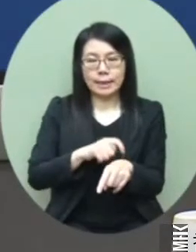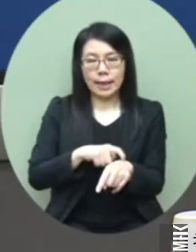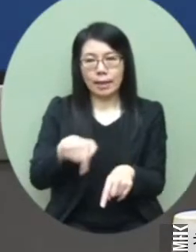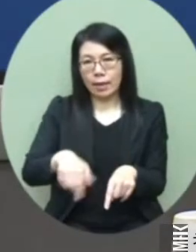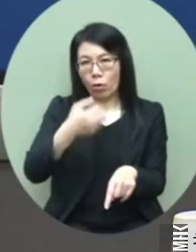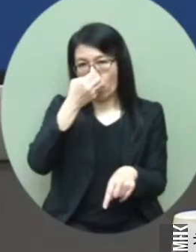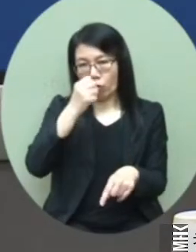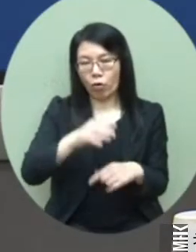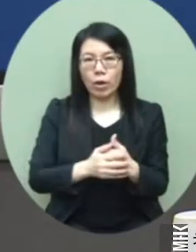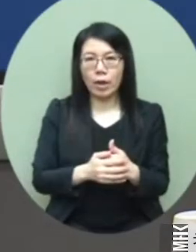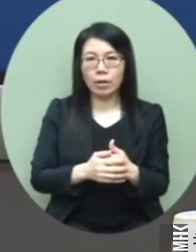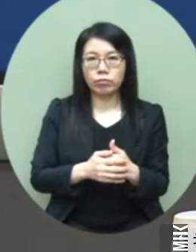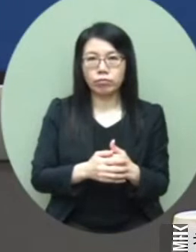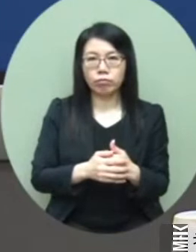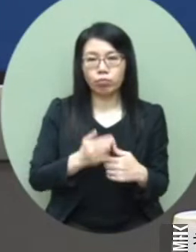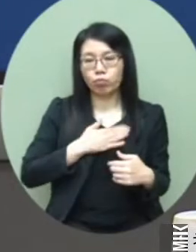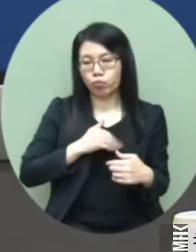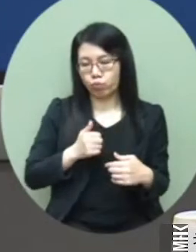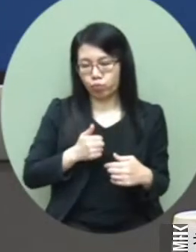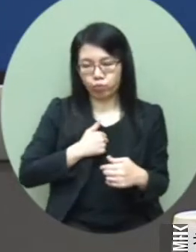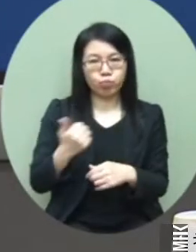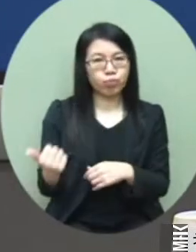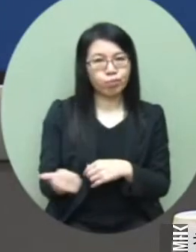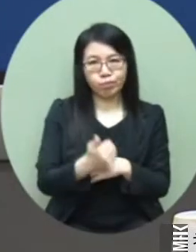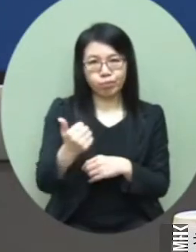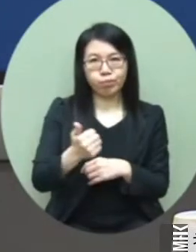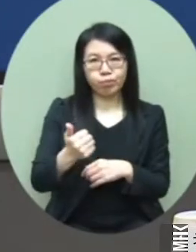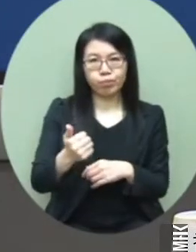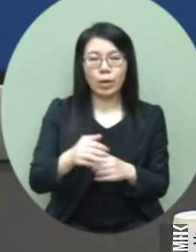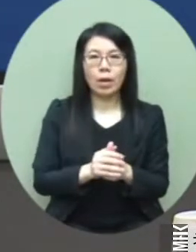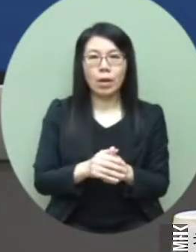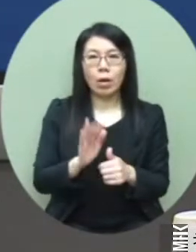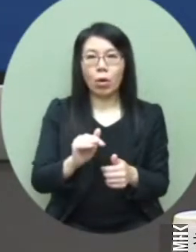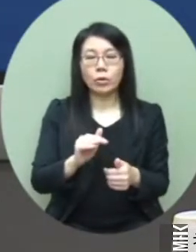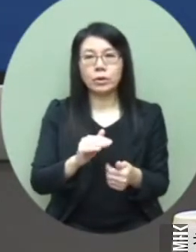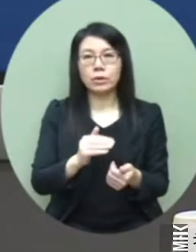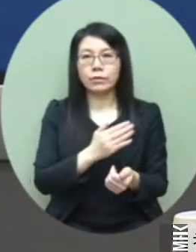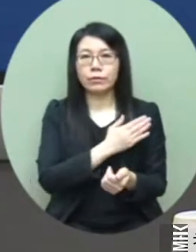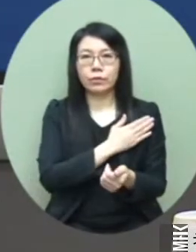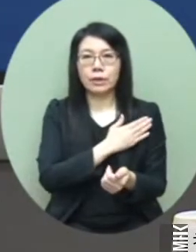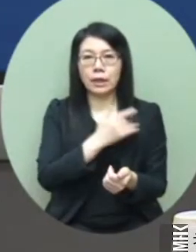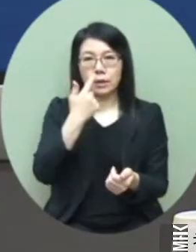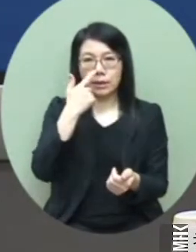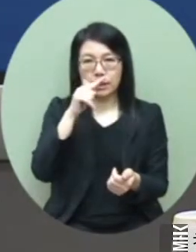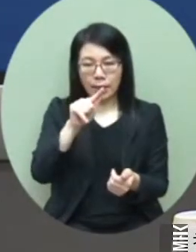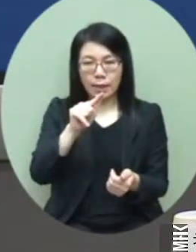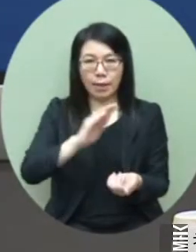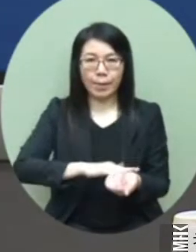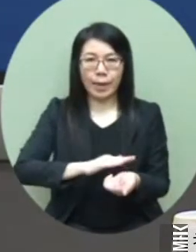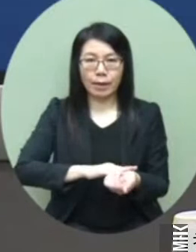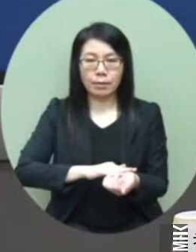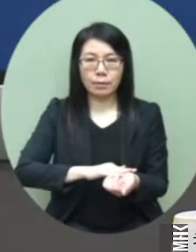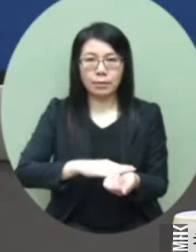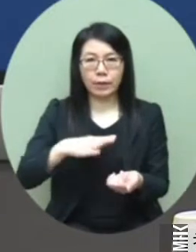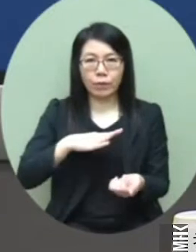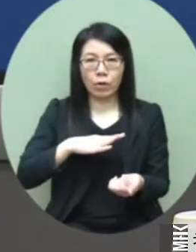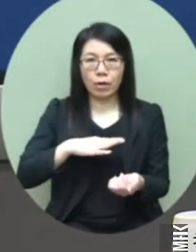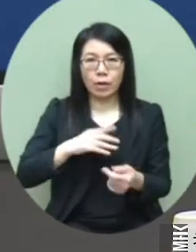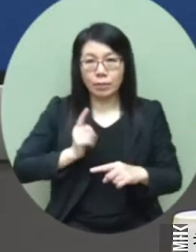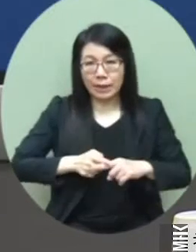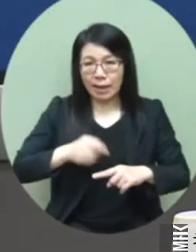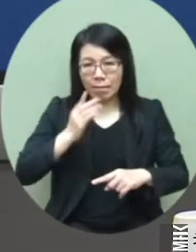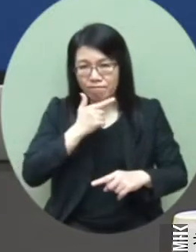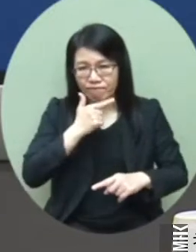prepared to handle another wave. Nobody wants a 6th wave, but if a 6th wave hit